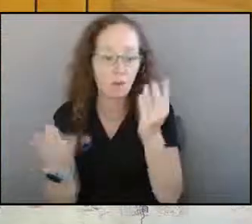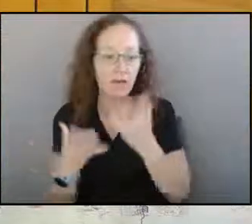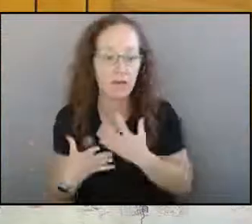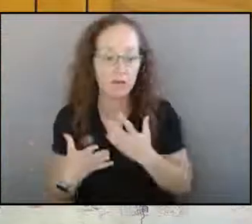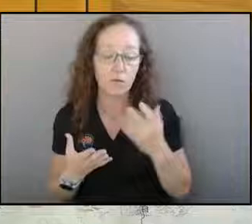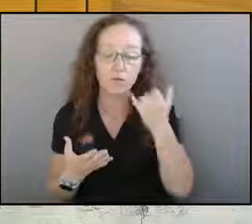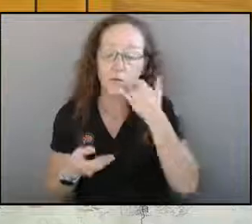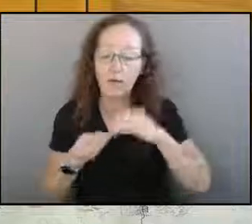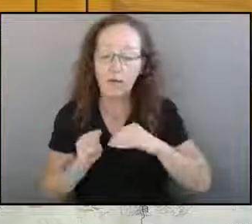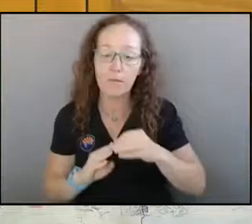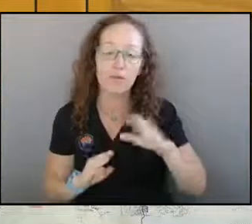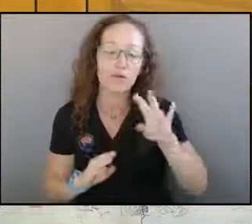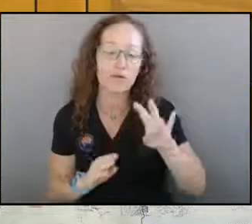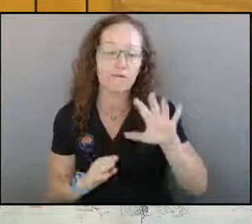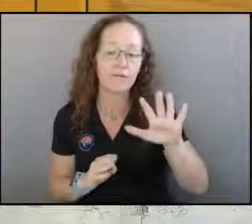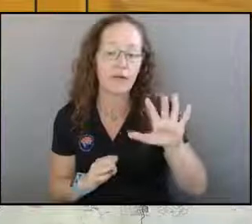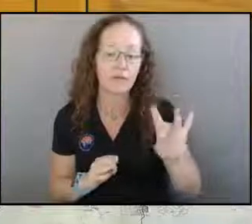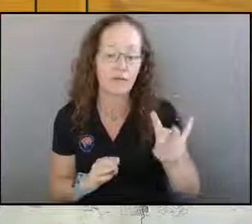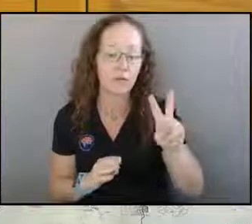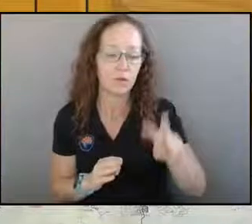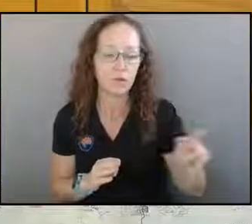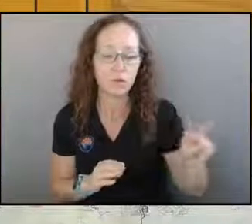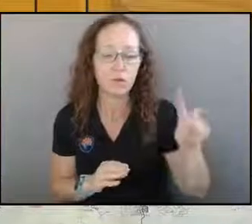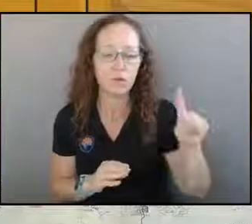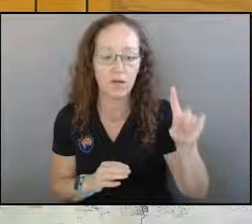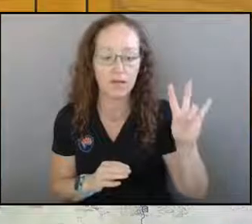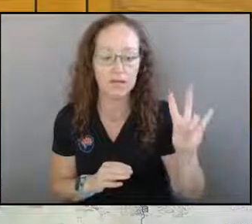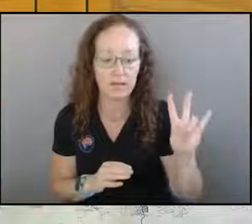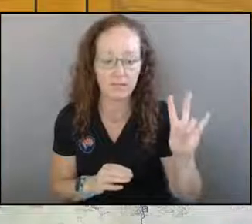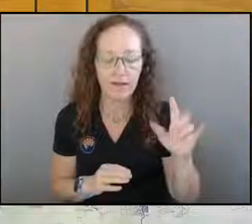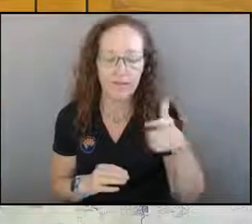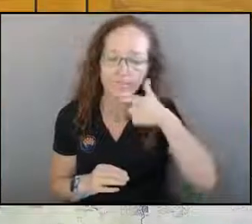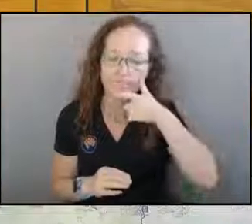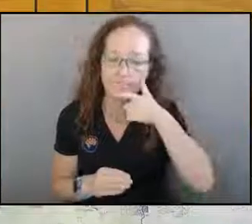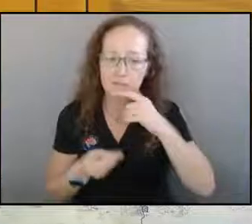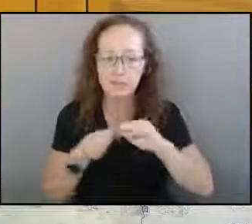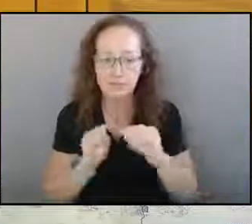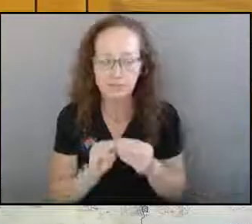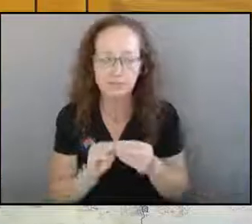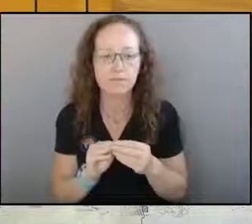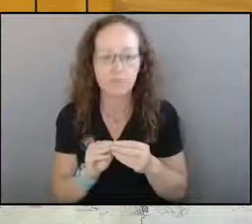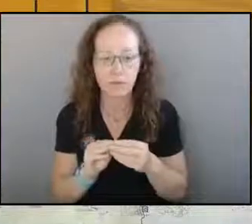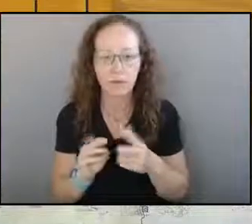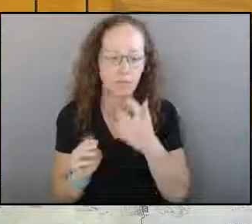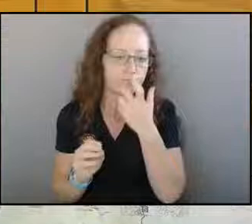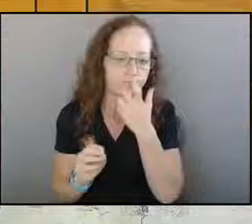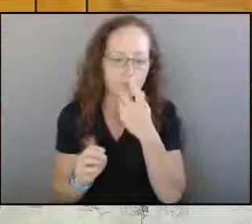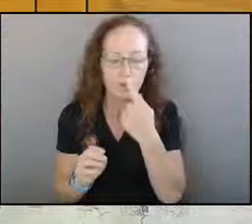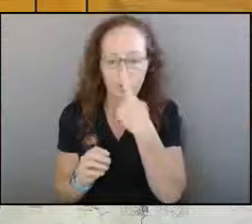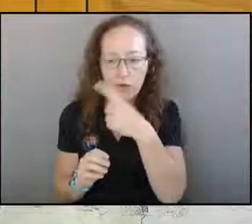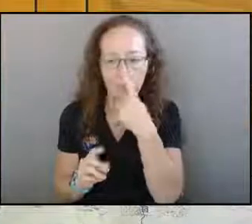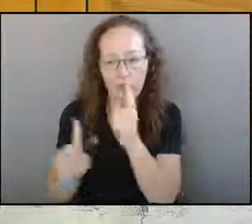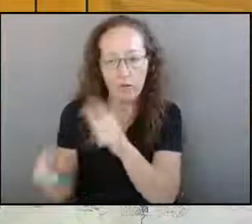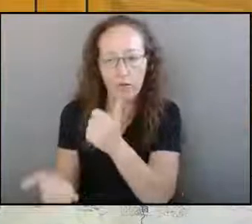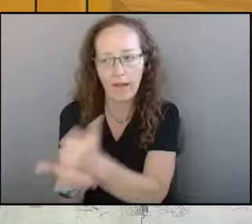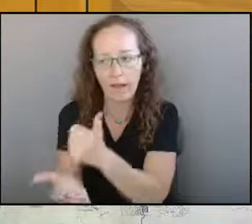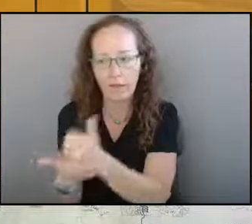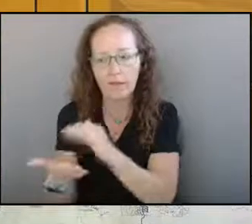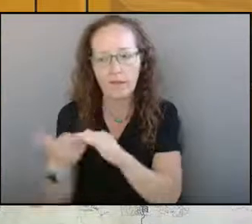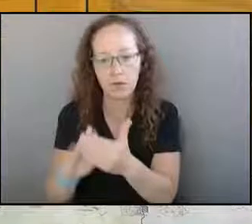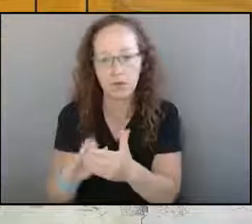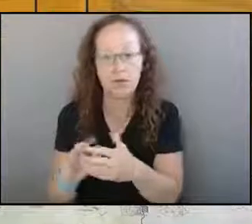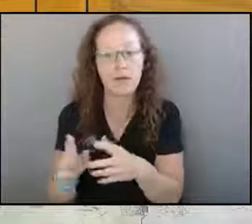our dispatch number, and we will gladly go assist our community residents, especially the elder and so forth. These